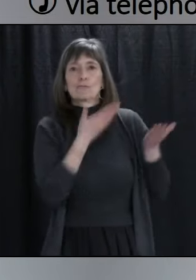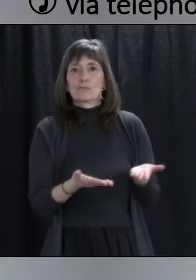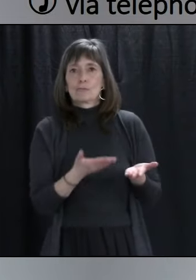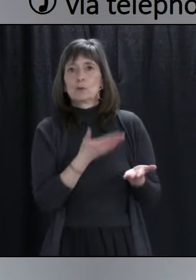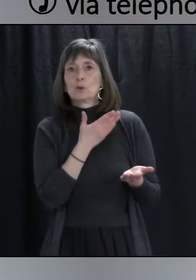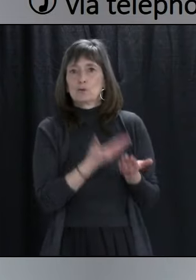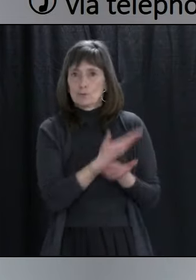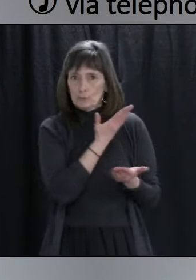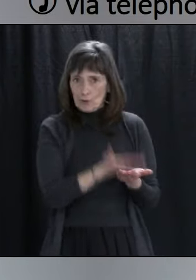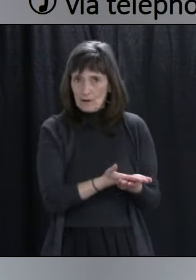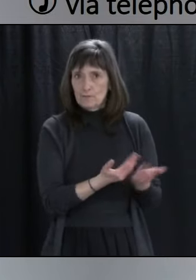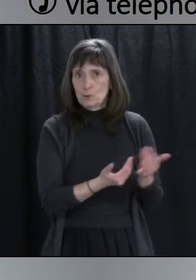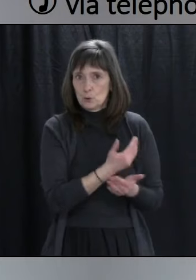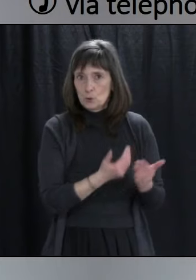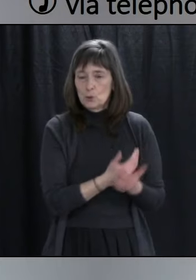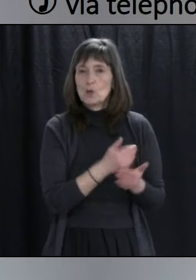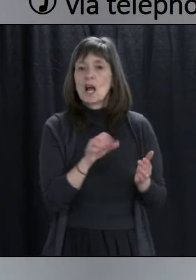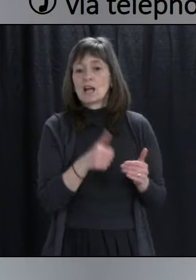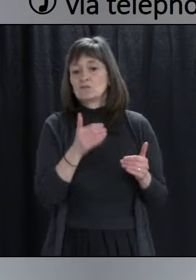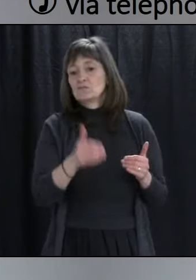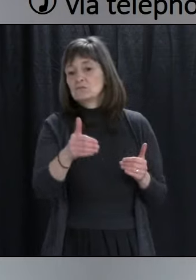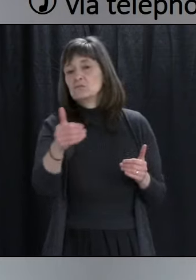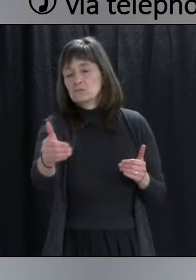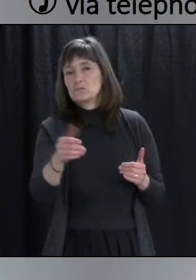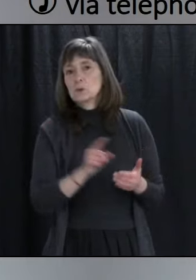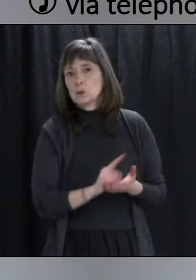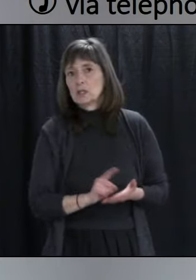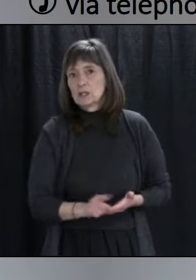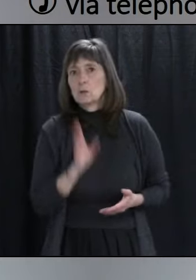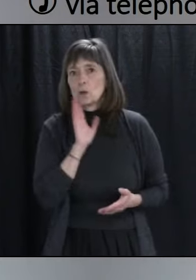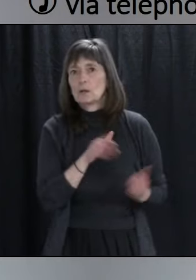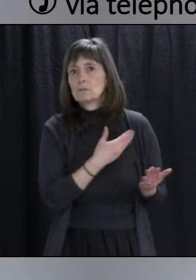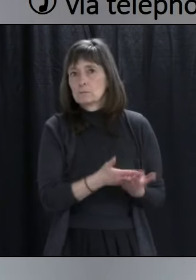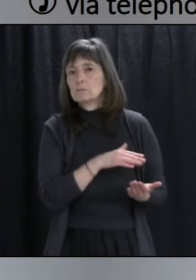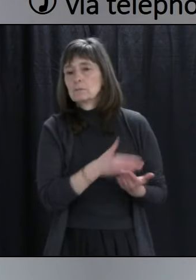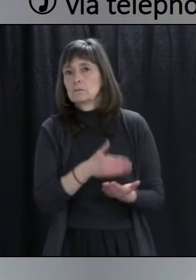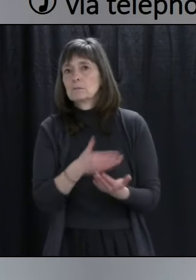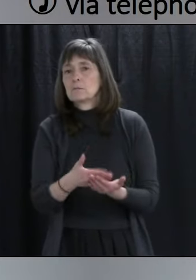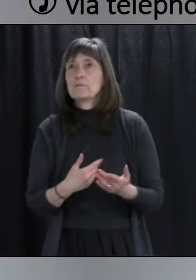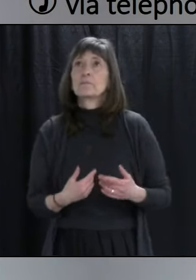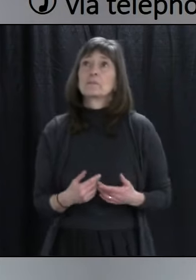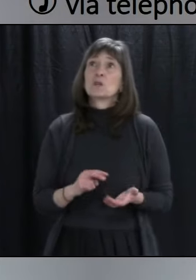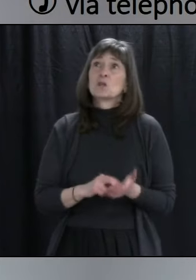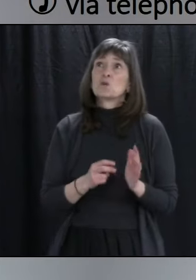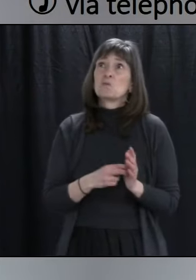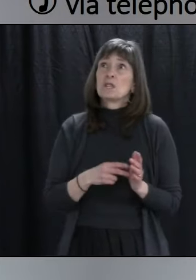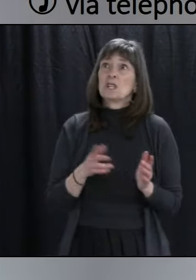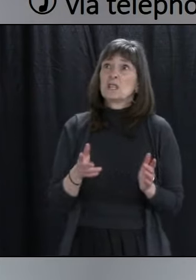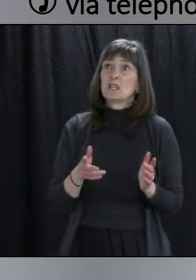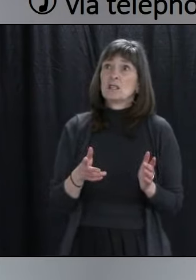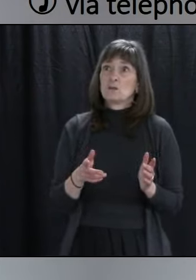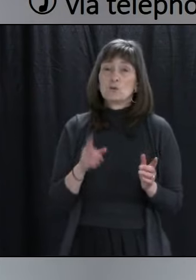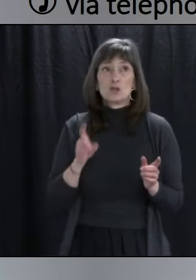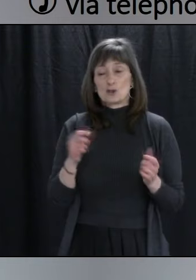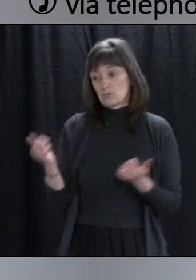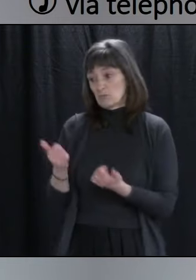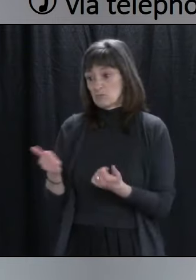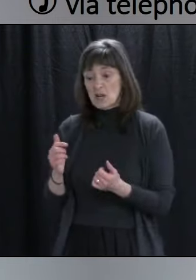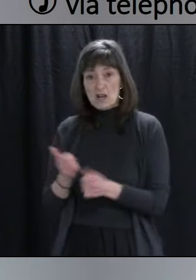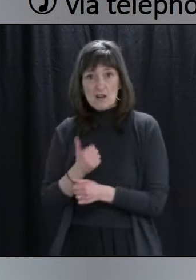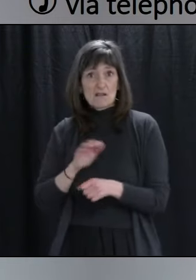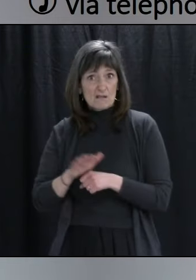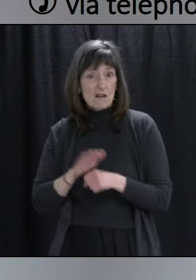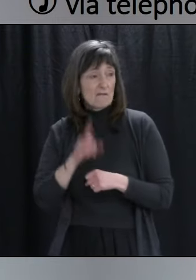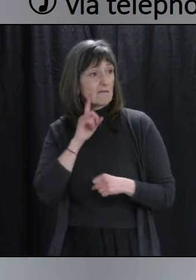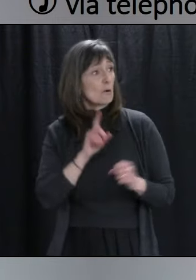reagent issue for testing, we again have supplies that should last us up to our next deliveries, which are